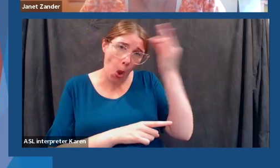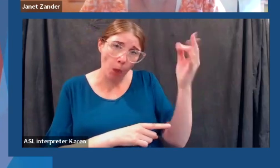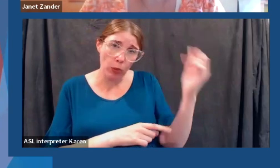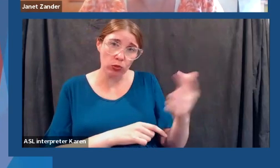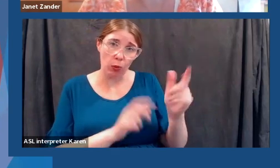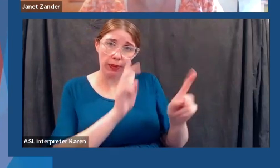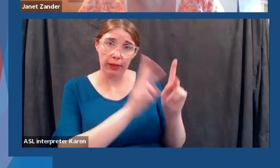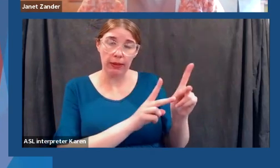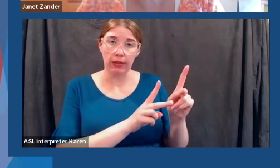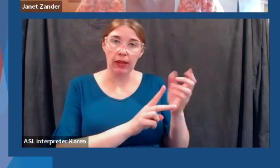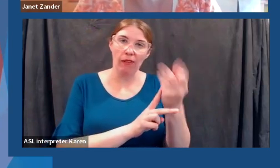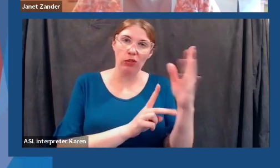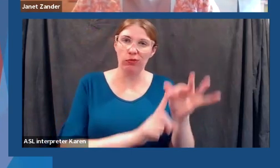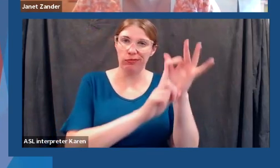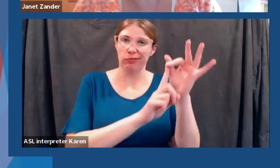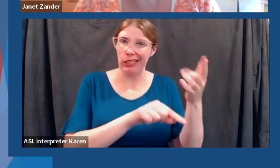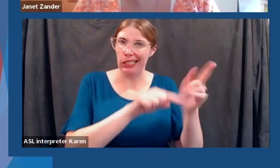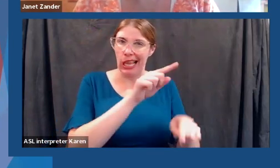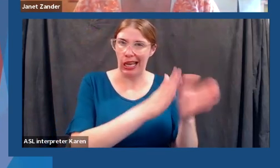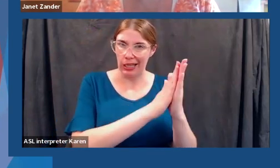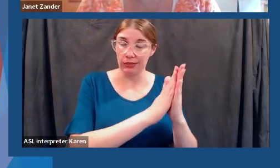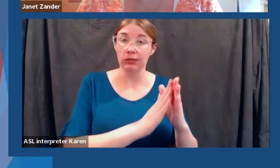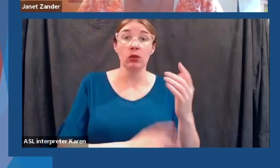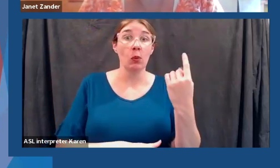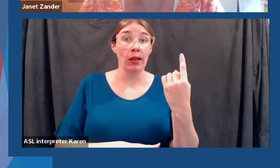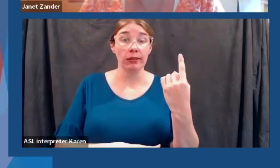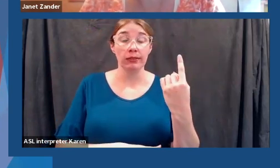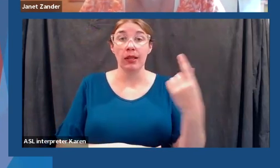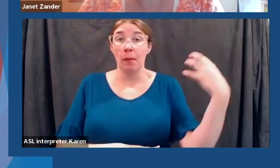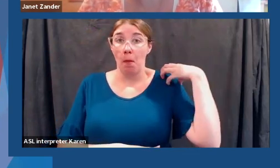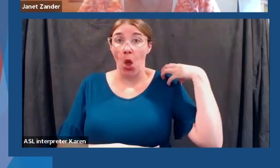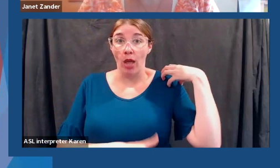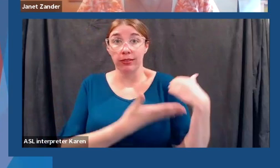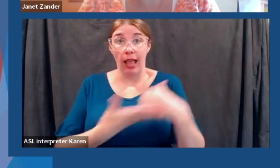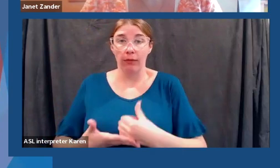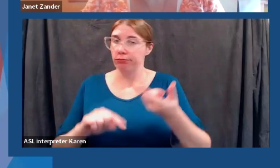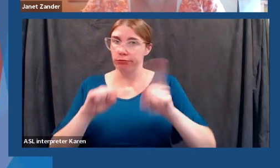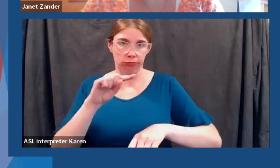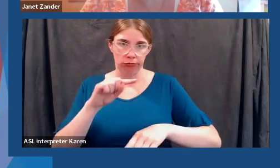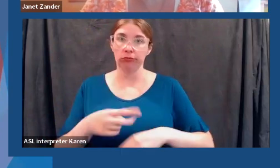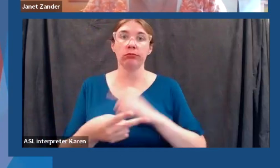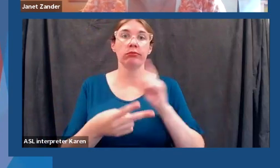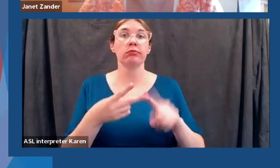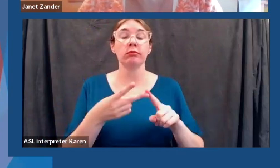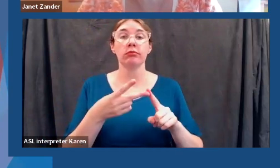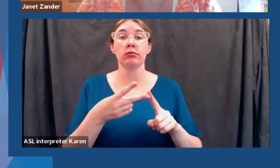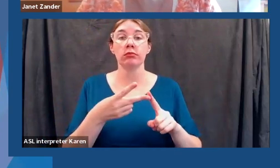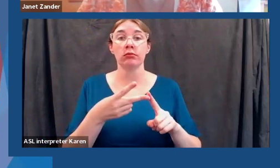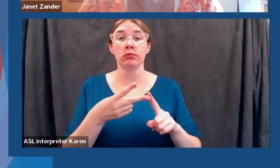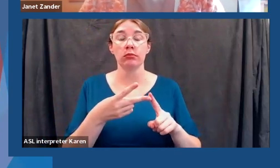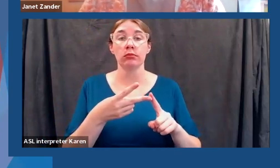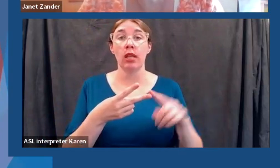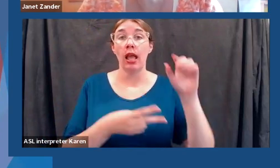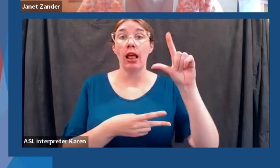that. One is the individual helping them can't be their employer. They can't be a representative of the individual's